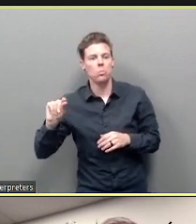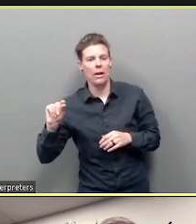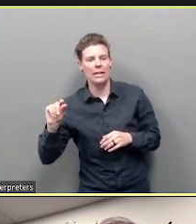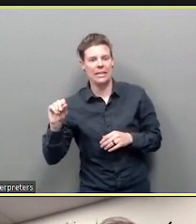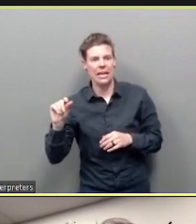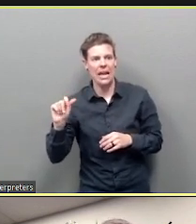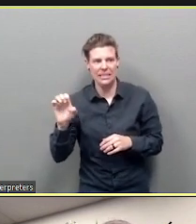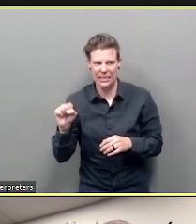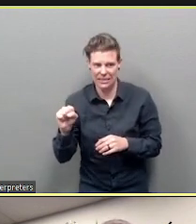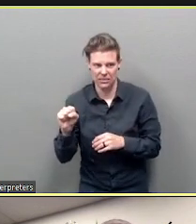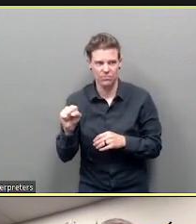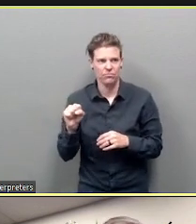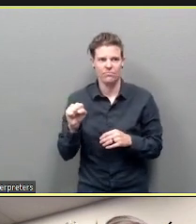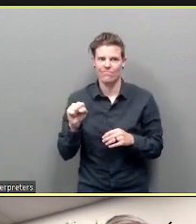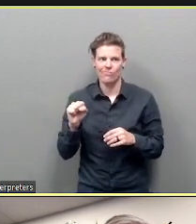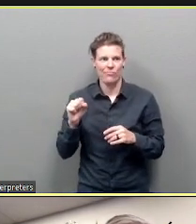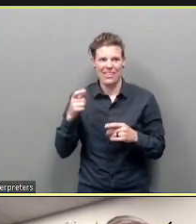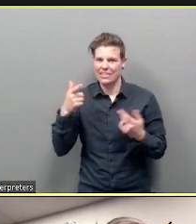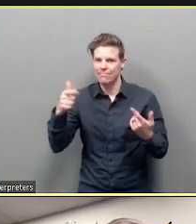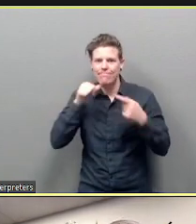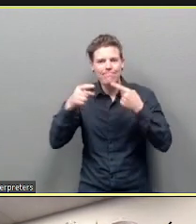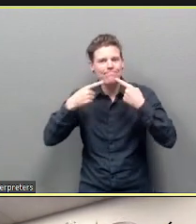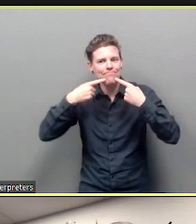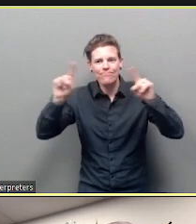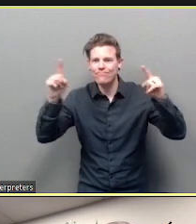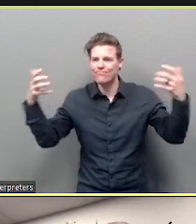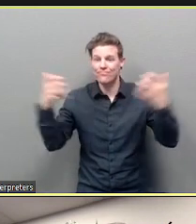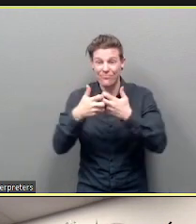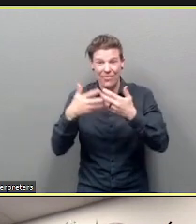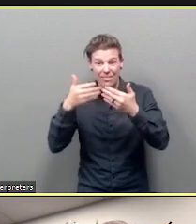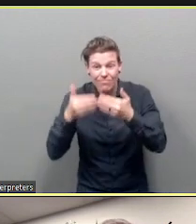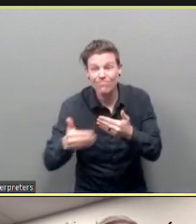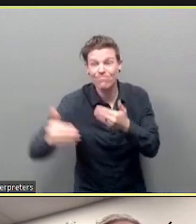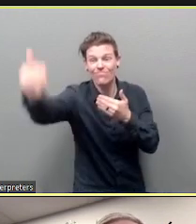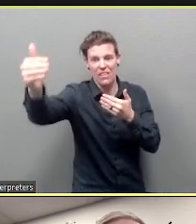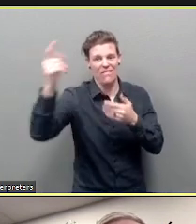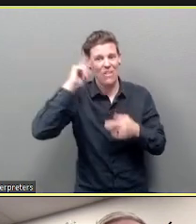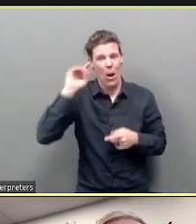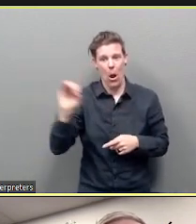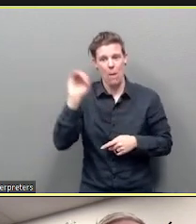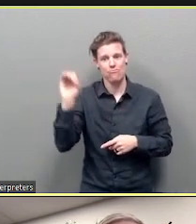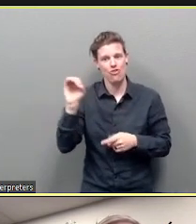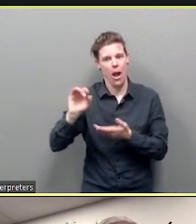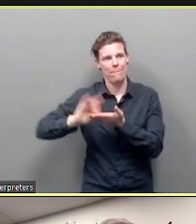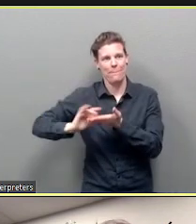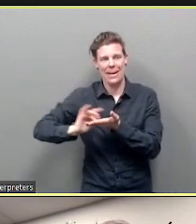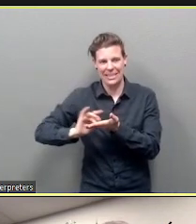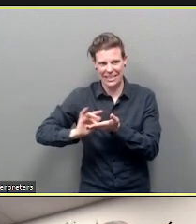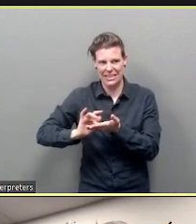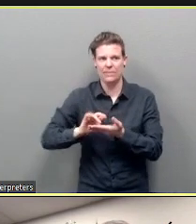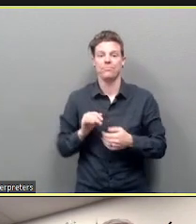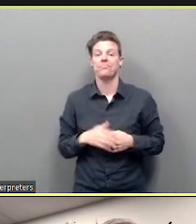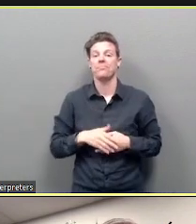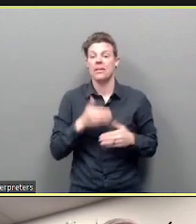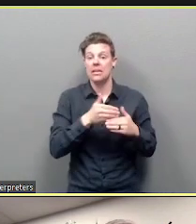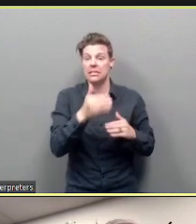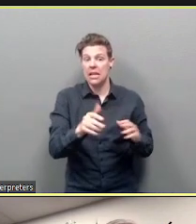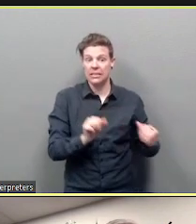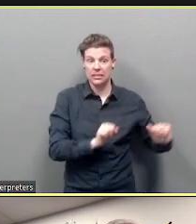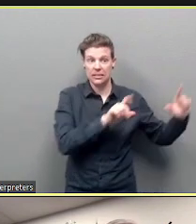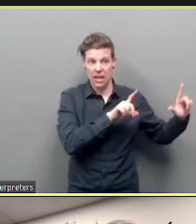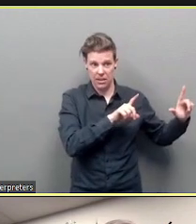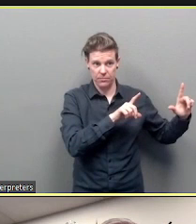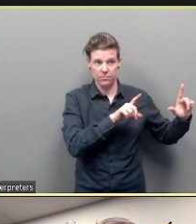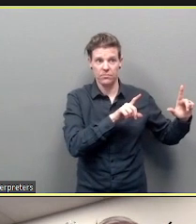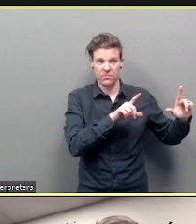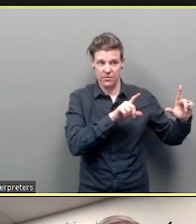with forward use as Omicron takes over. The next slide, our pharmacist, Courtney